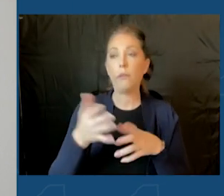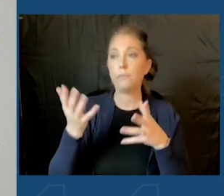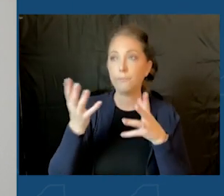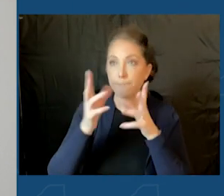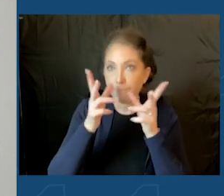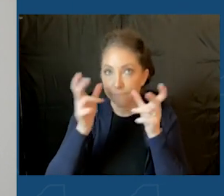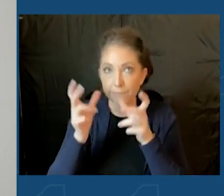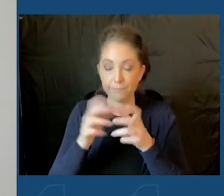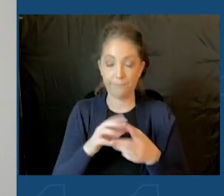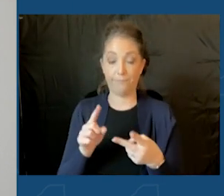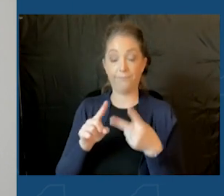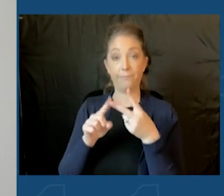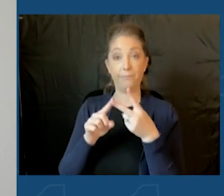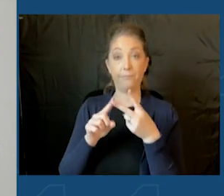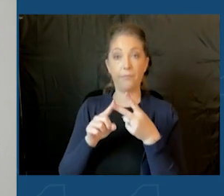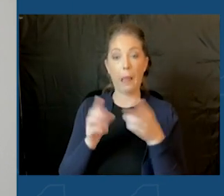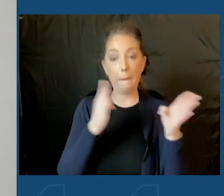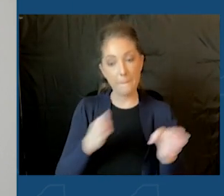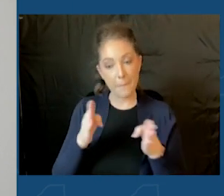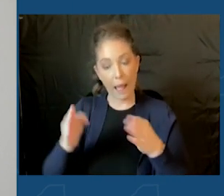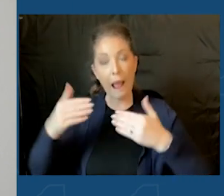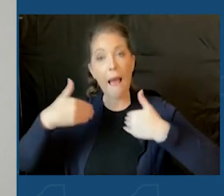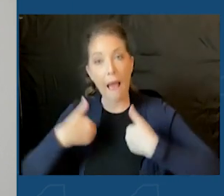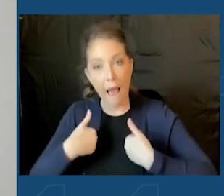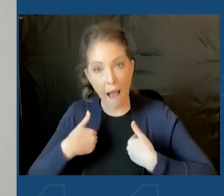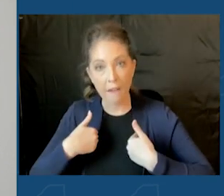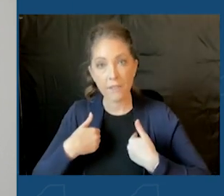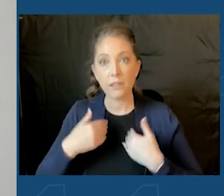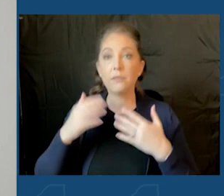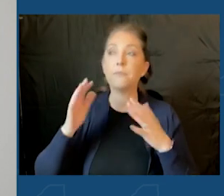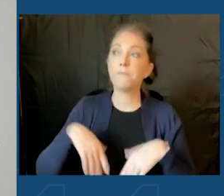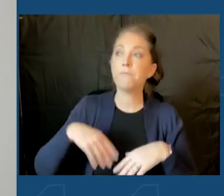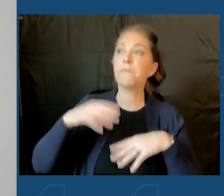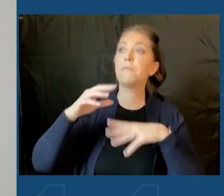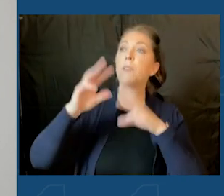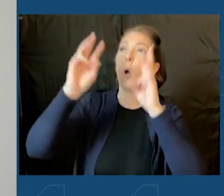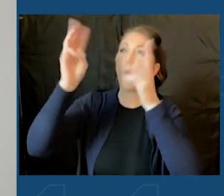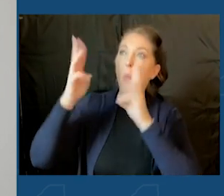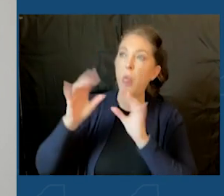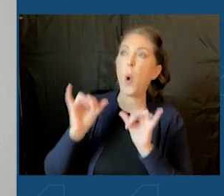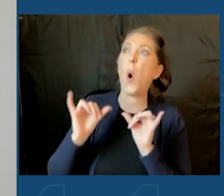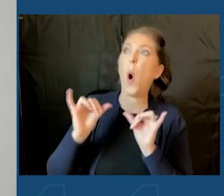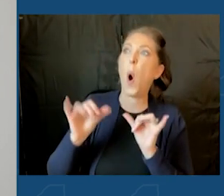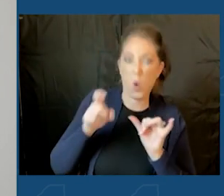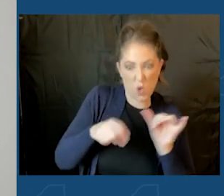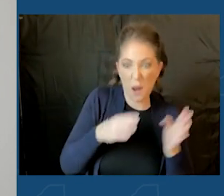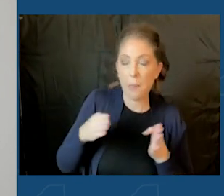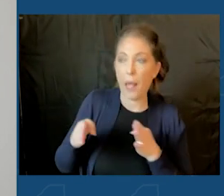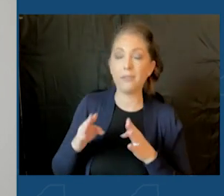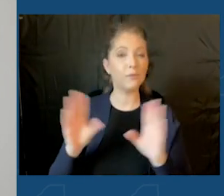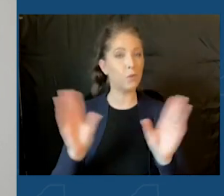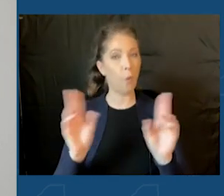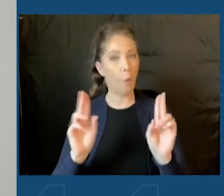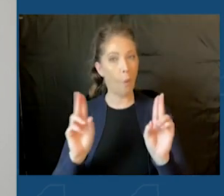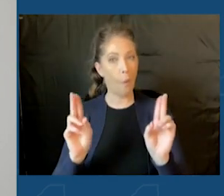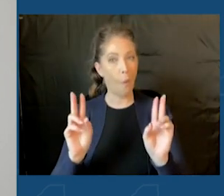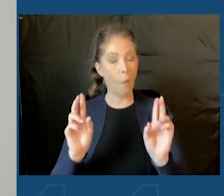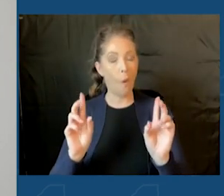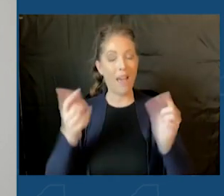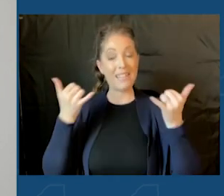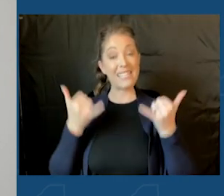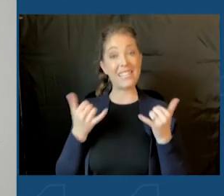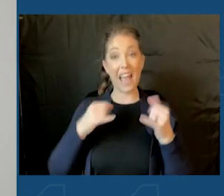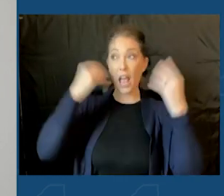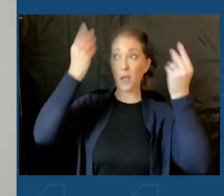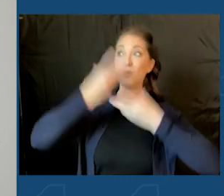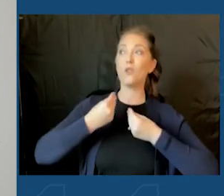a plan. Don't make a plan when you see a storm coming. Make a plan now on a beautiful day like today. Make sure you've got a go bag.